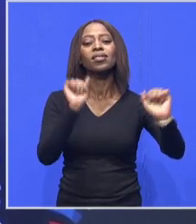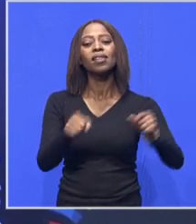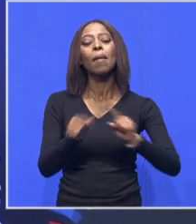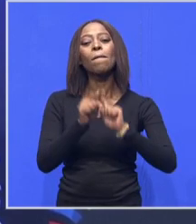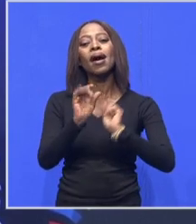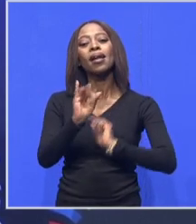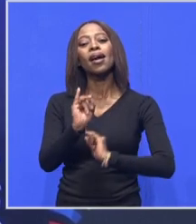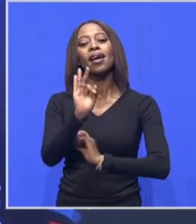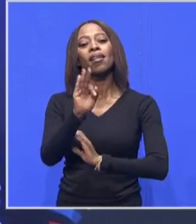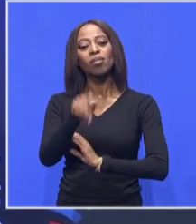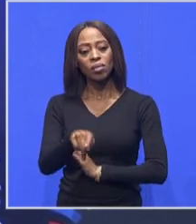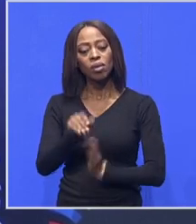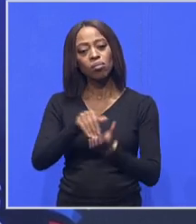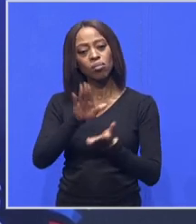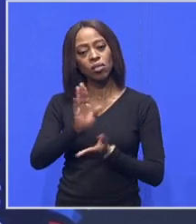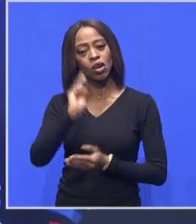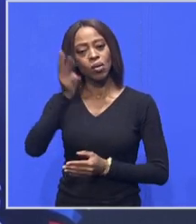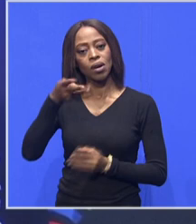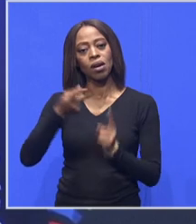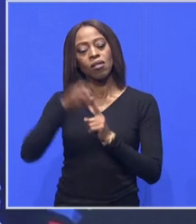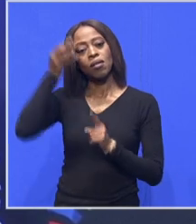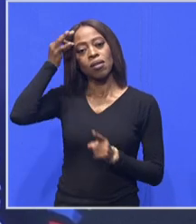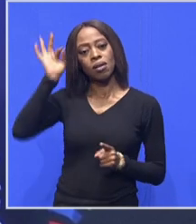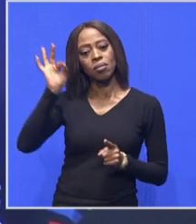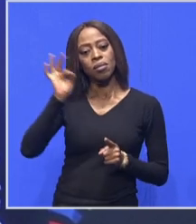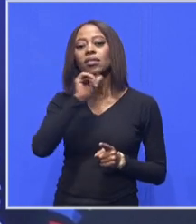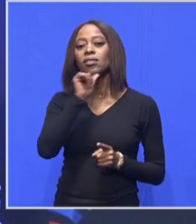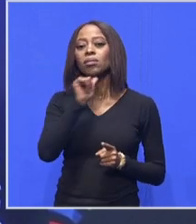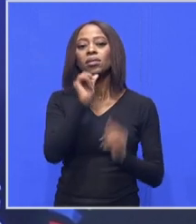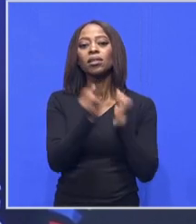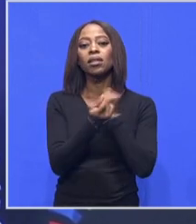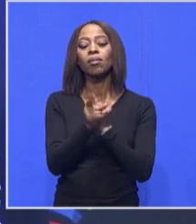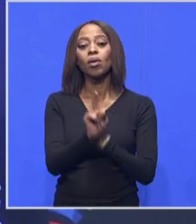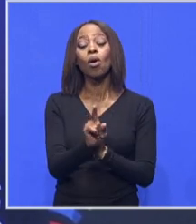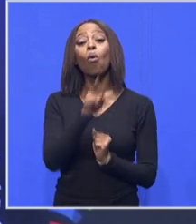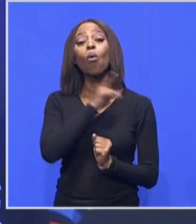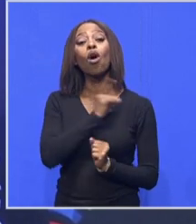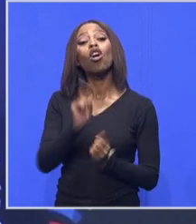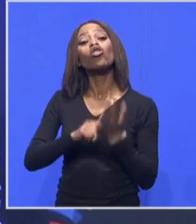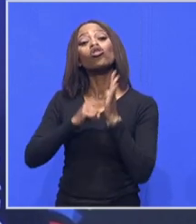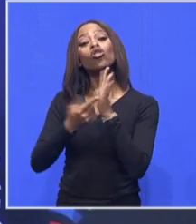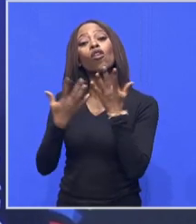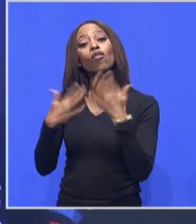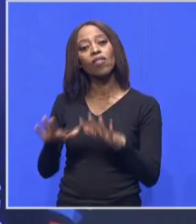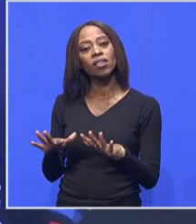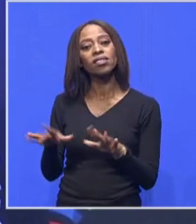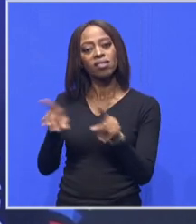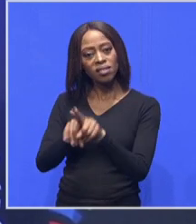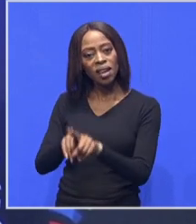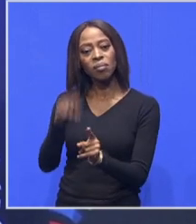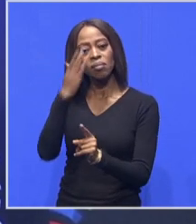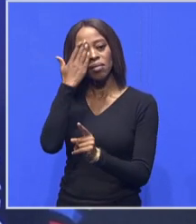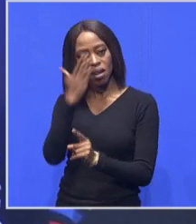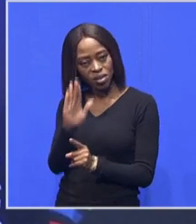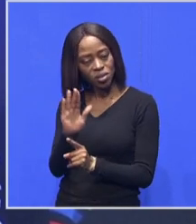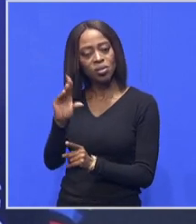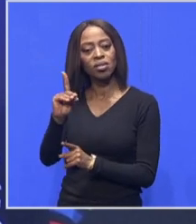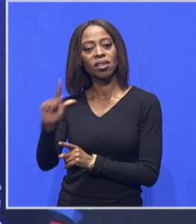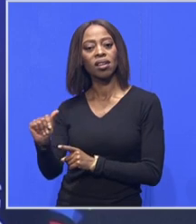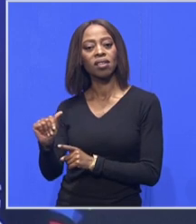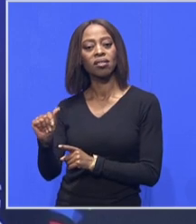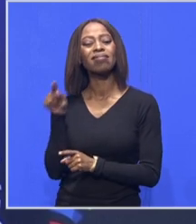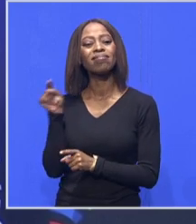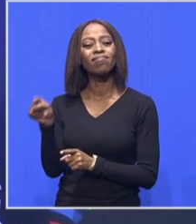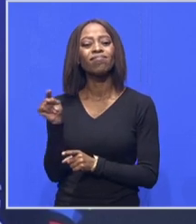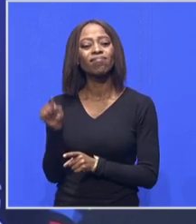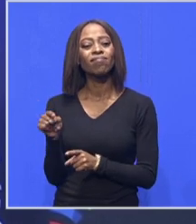IFP is going to be removed from government come hell or high water, because they've exhibited the arrogance of the DA, they've exhibited being a lackey